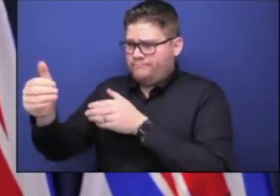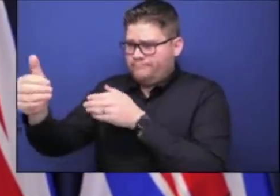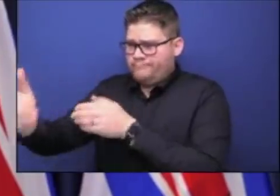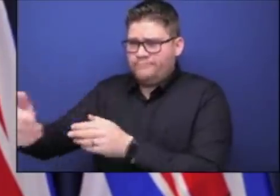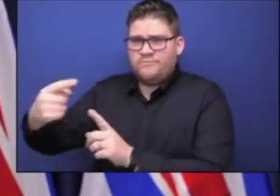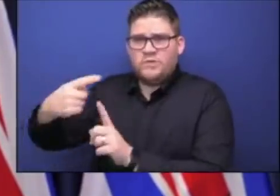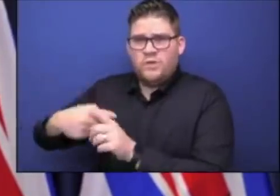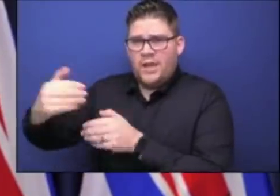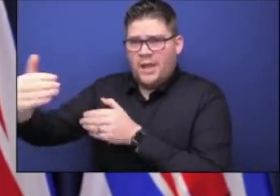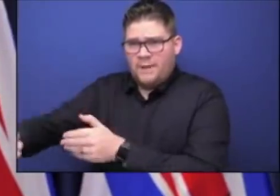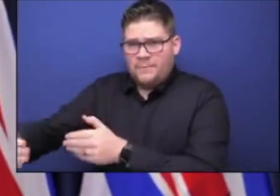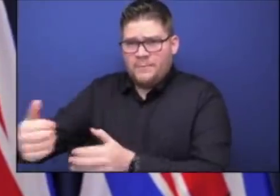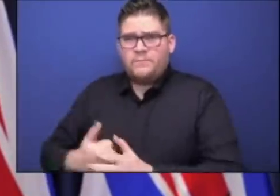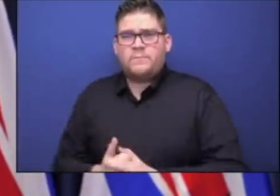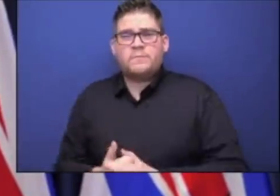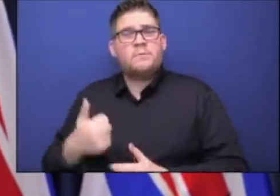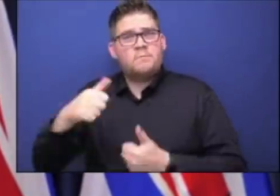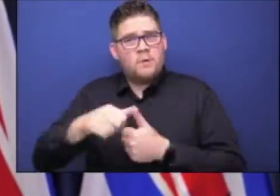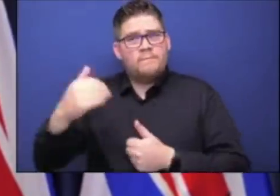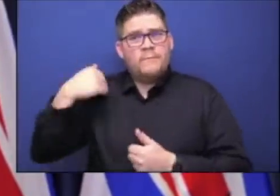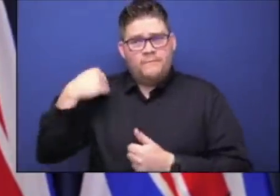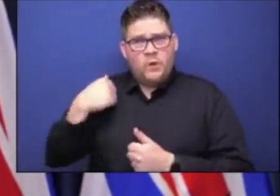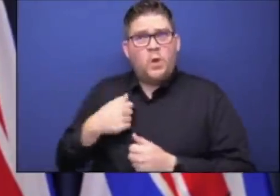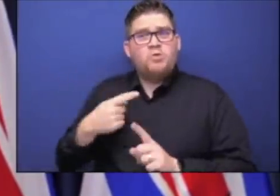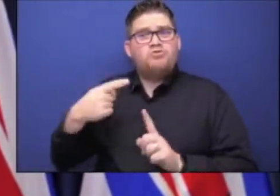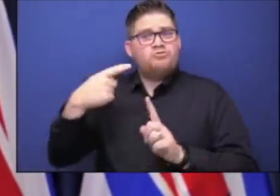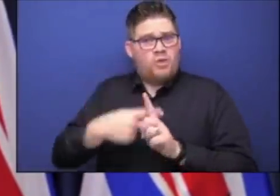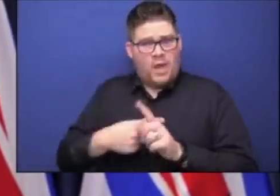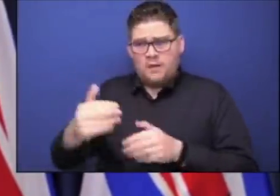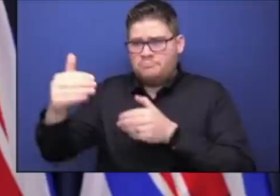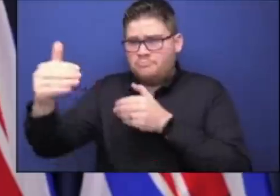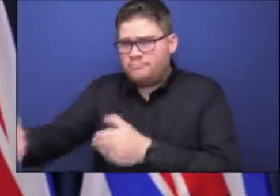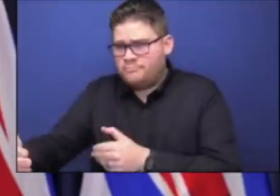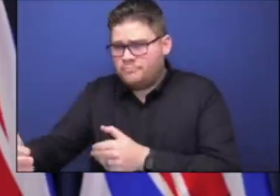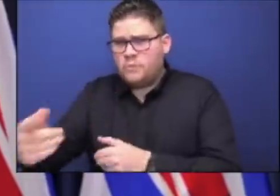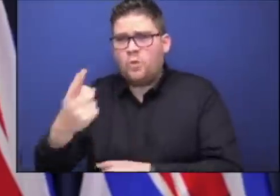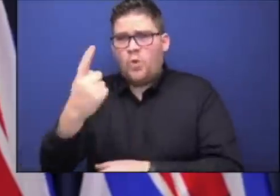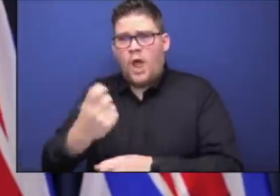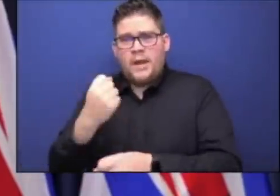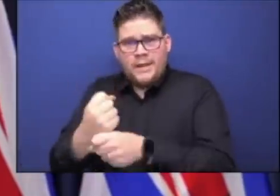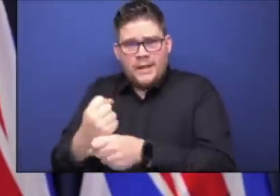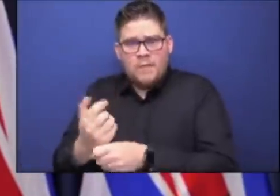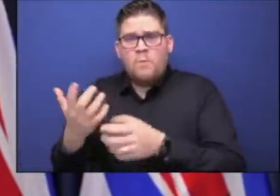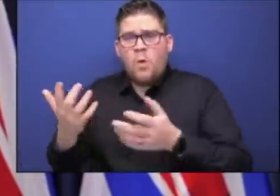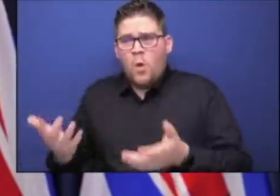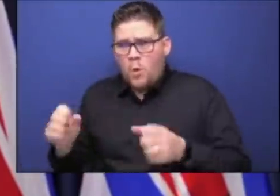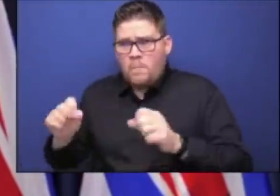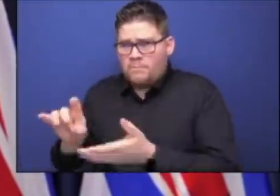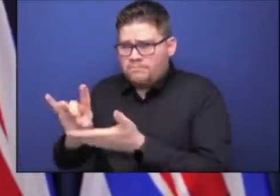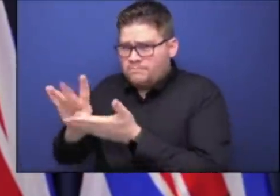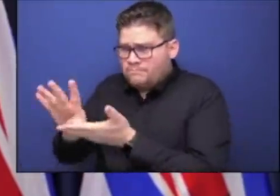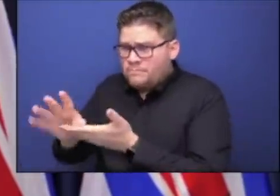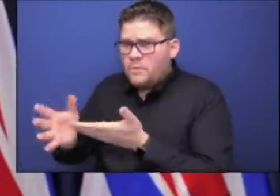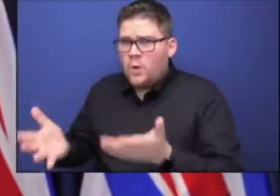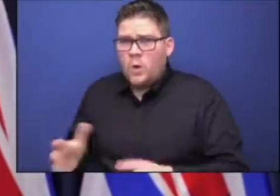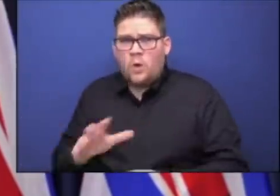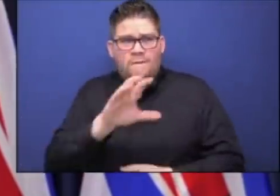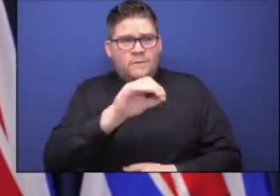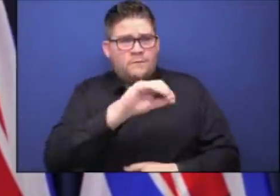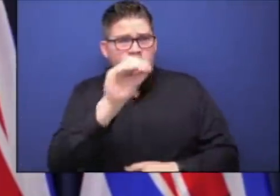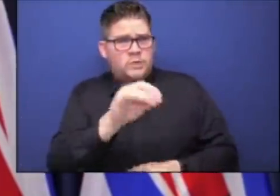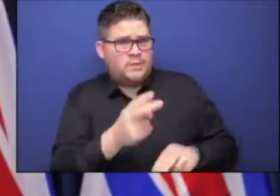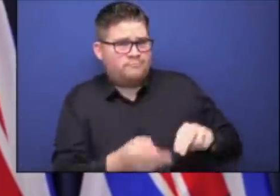eviction or face a 50%, a 75% rent hike. We stopped that. The geographic area rent increase clause as